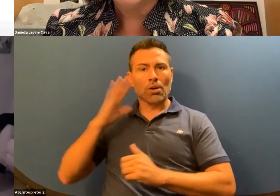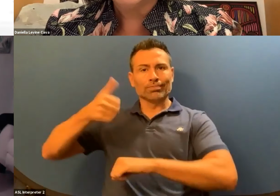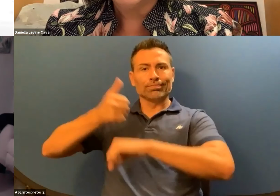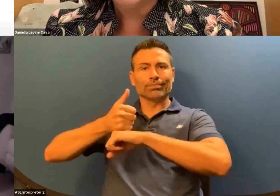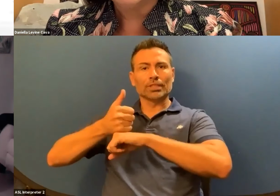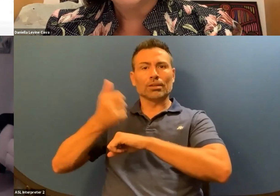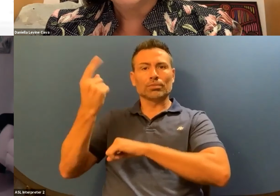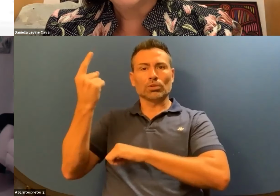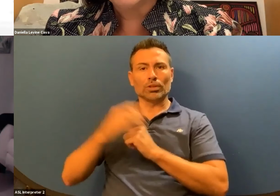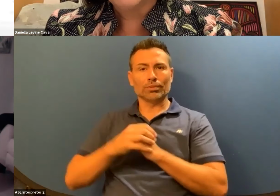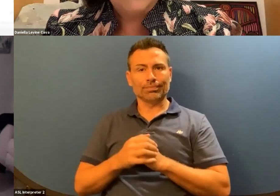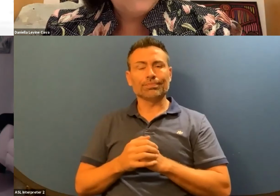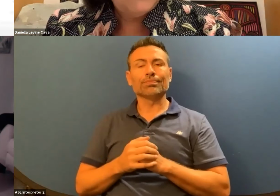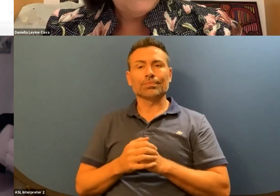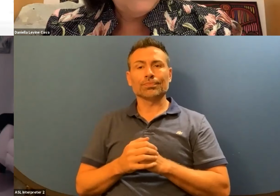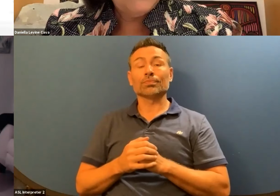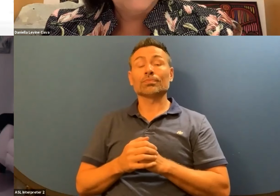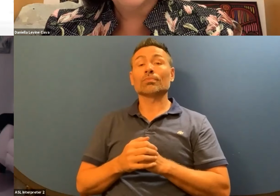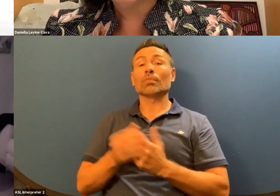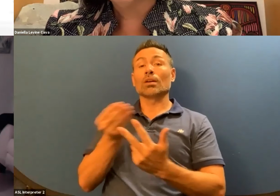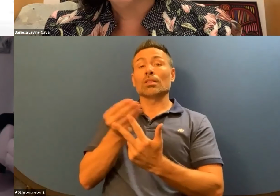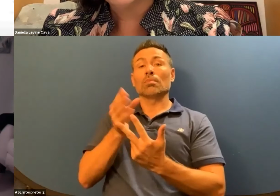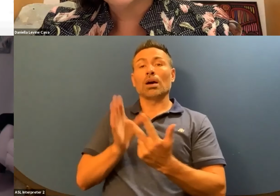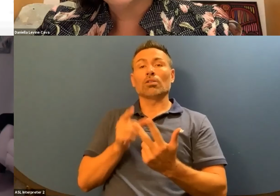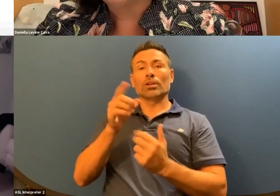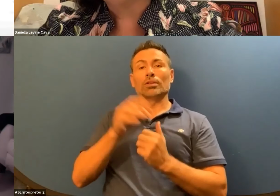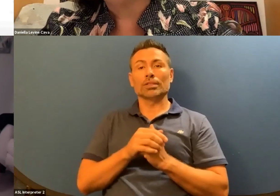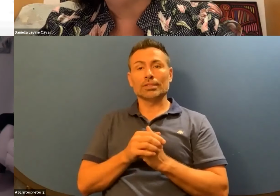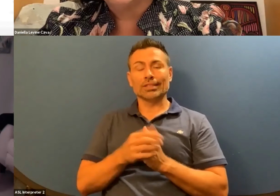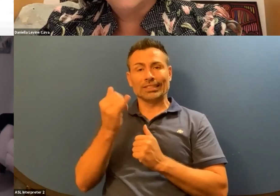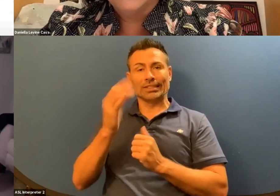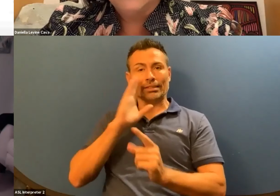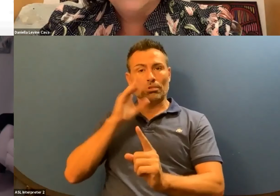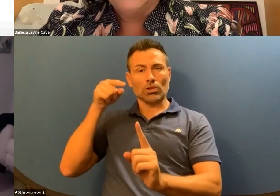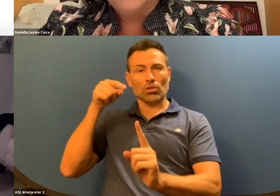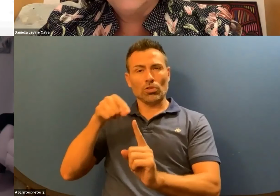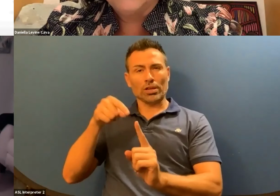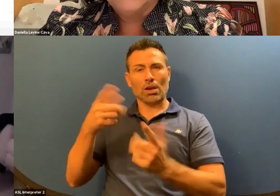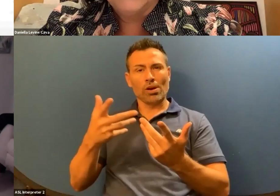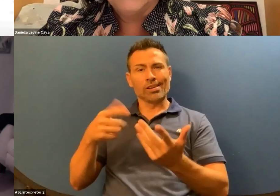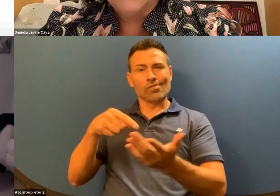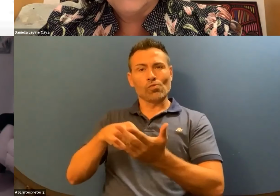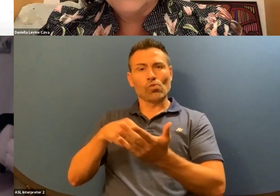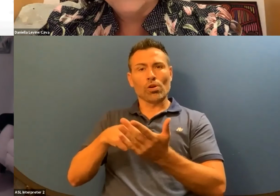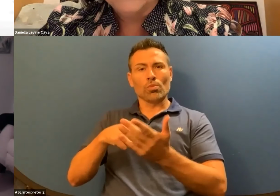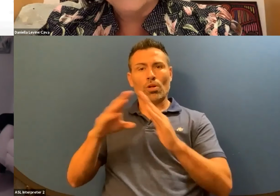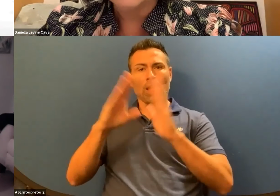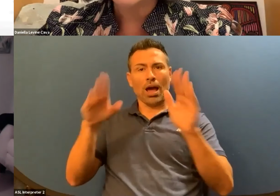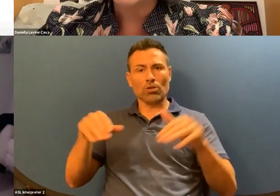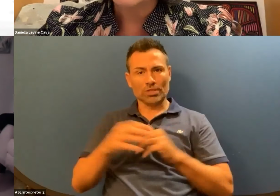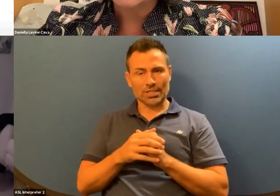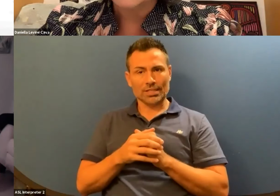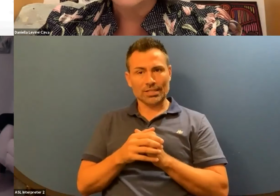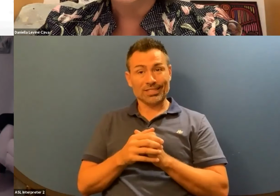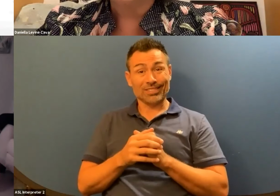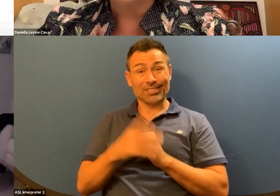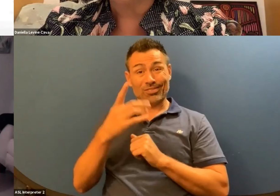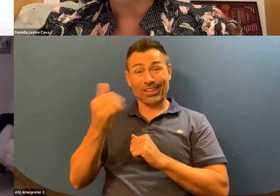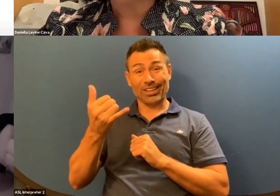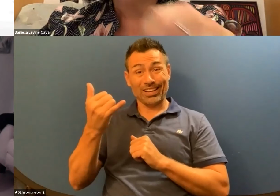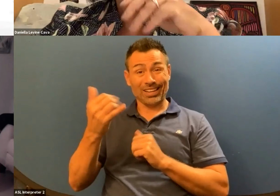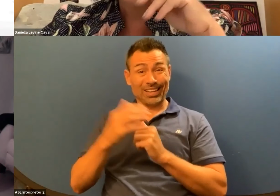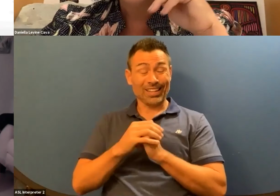now to affordable housing. The coronavirus crisis and the ensuing economic impacts have only deepened our economic inequalities and